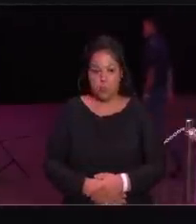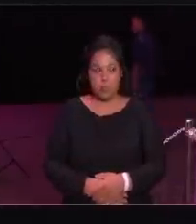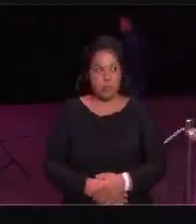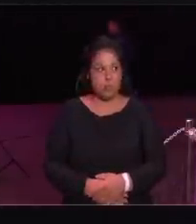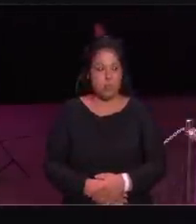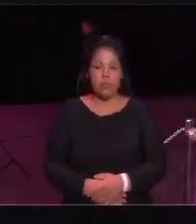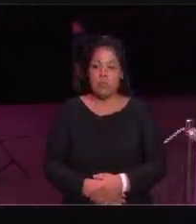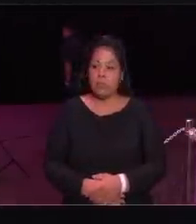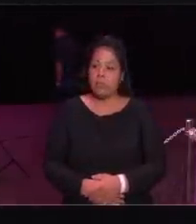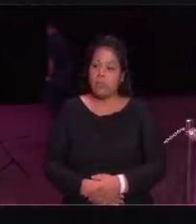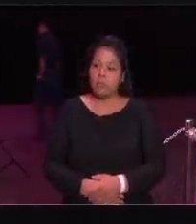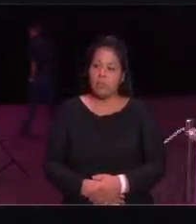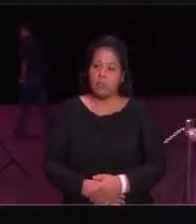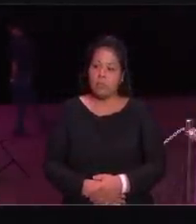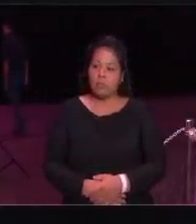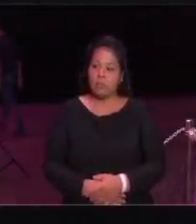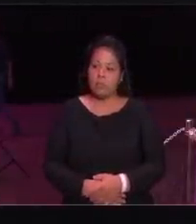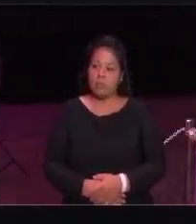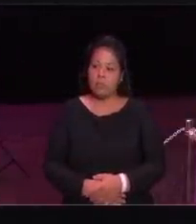Jesus' name.